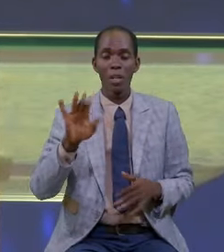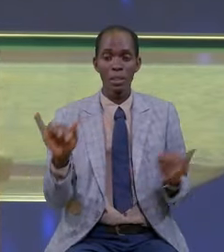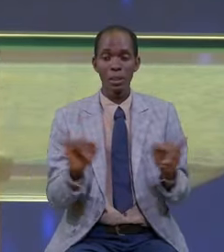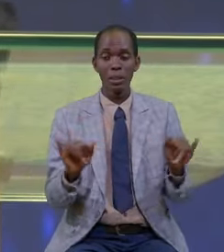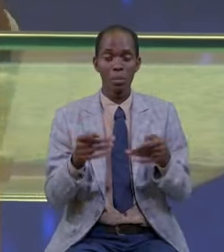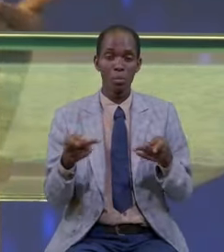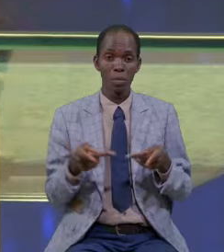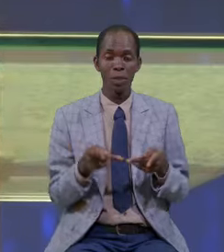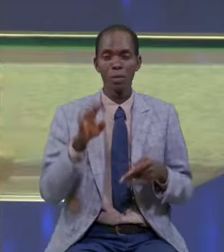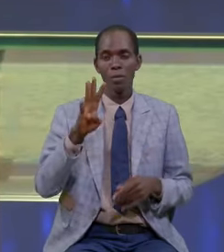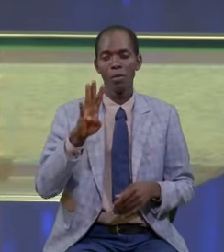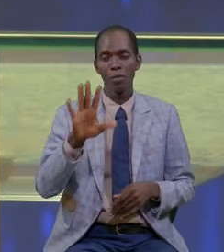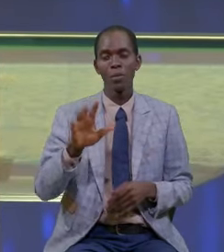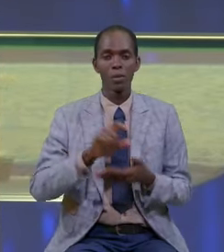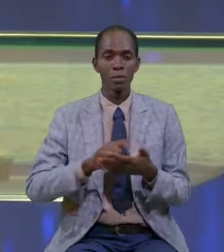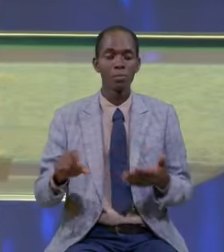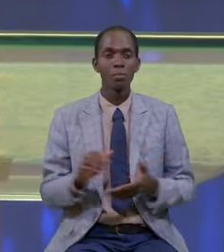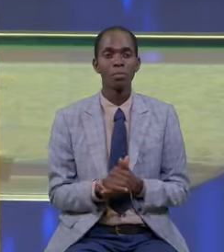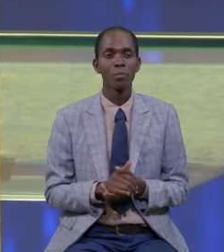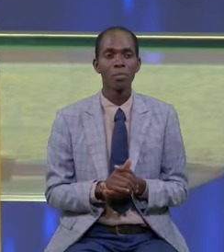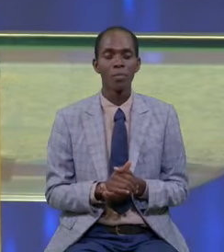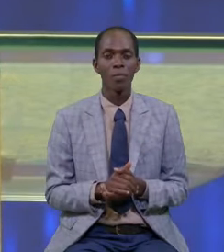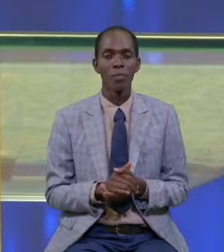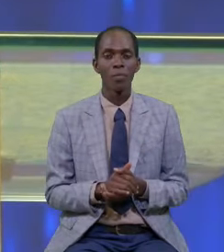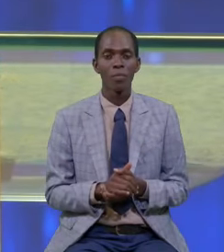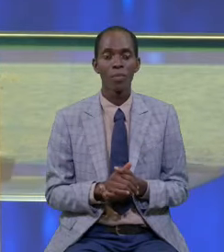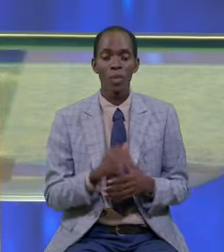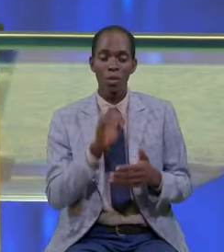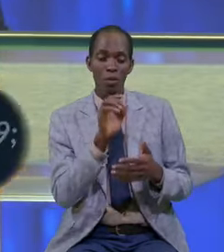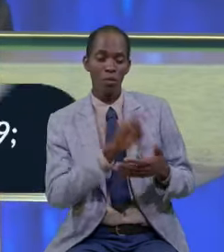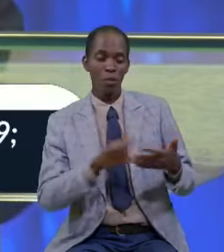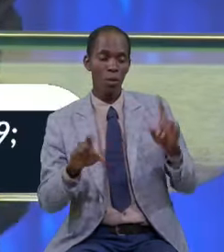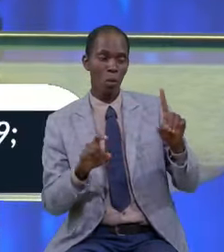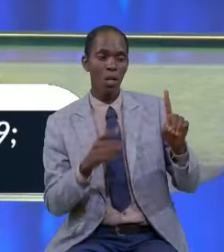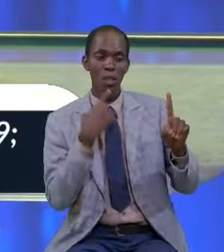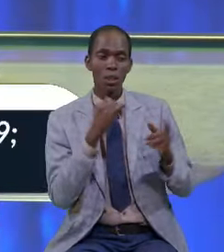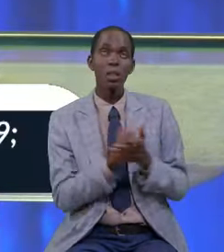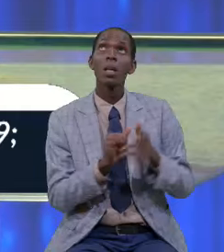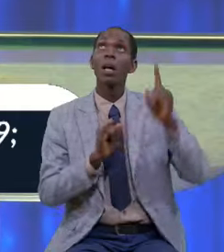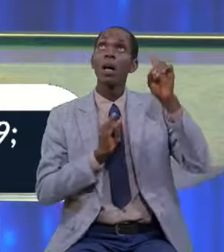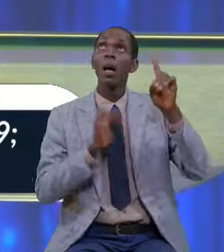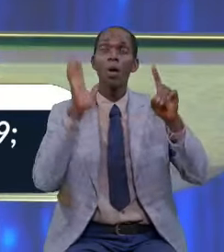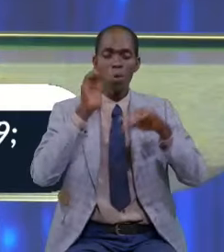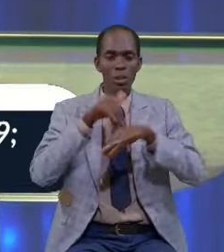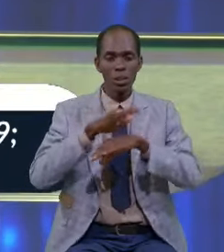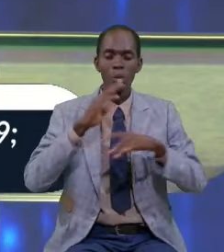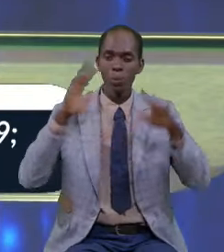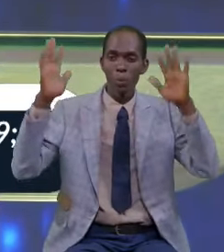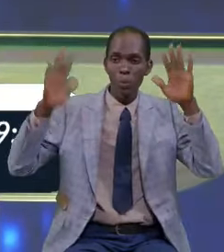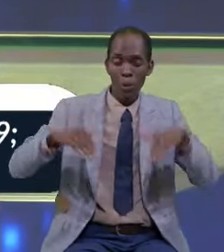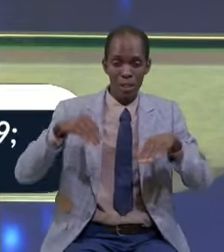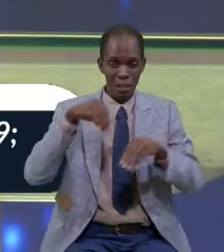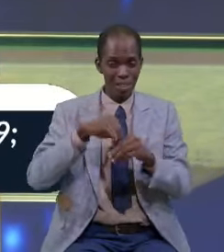chapter. Verse 1, it says, I will send rain. And in that chapter, the chapter did